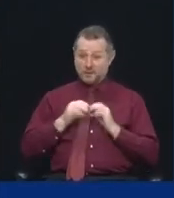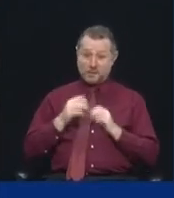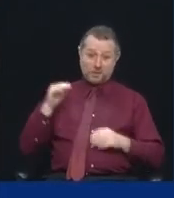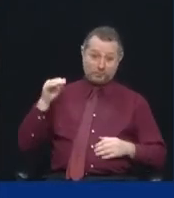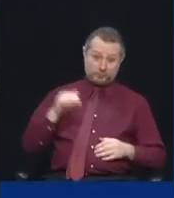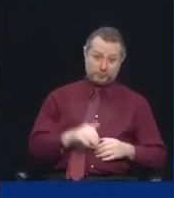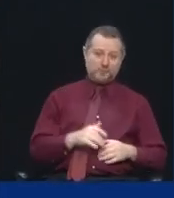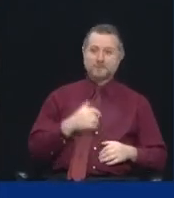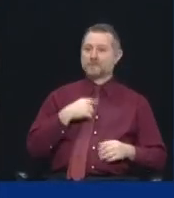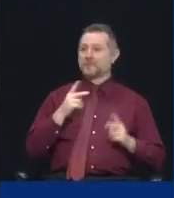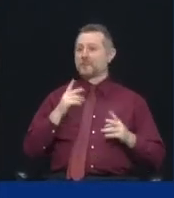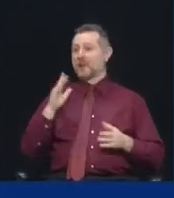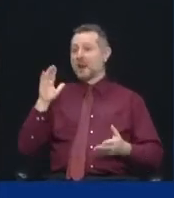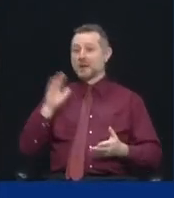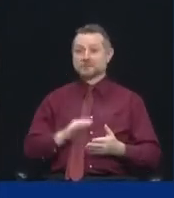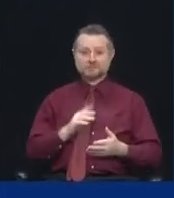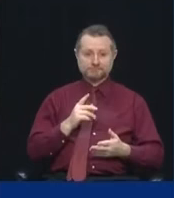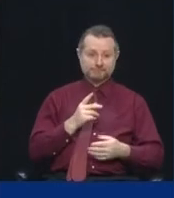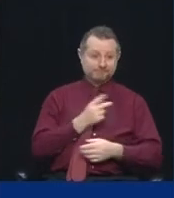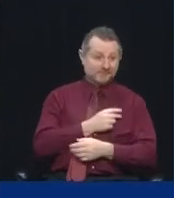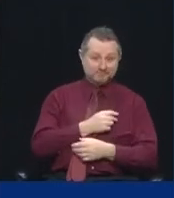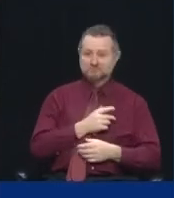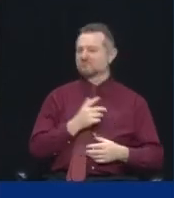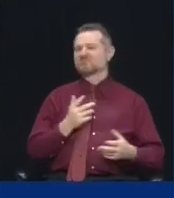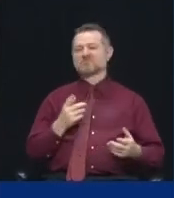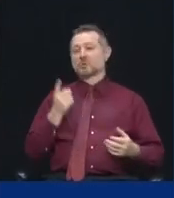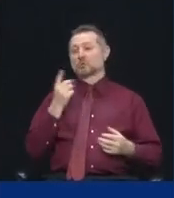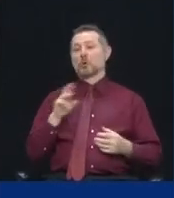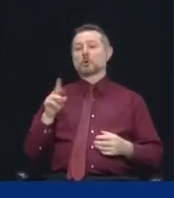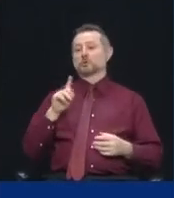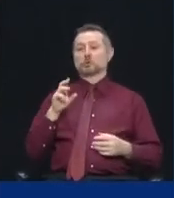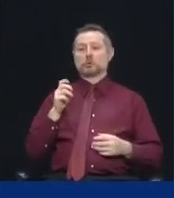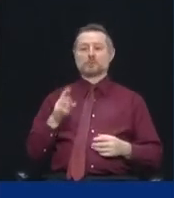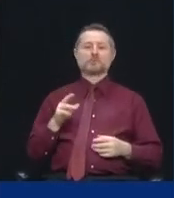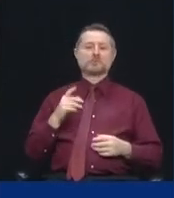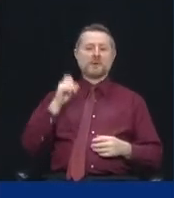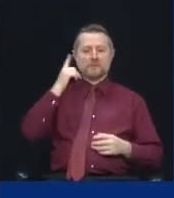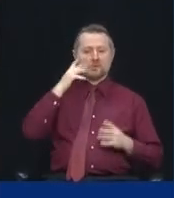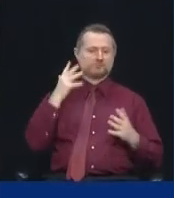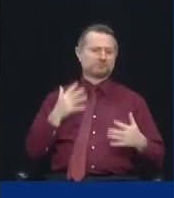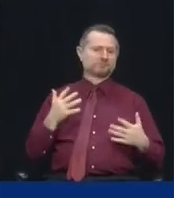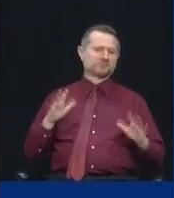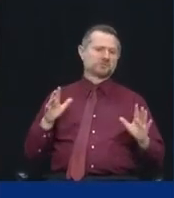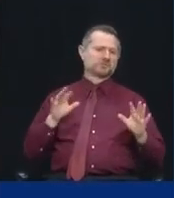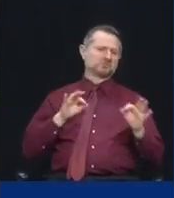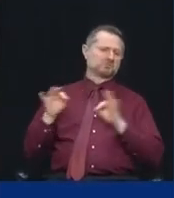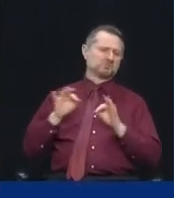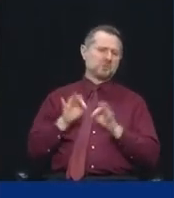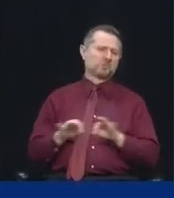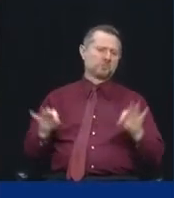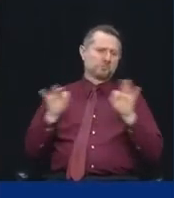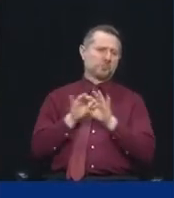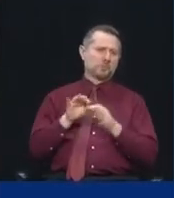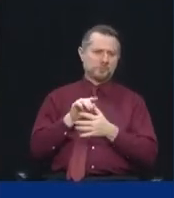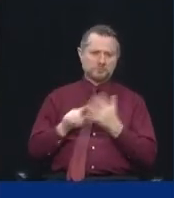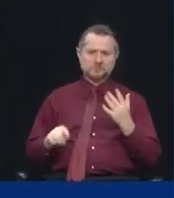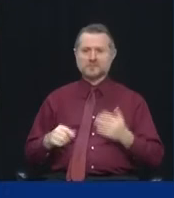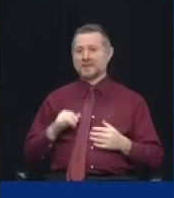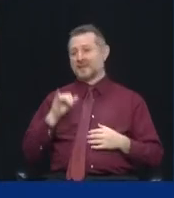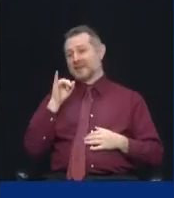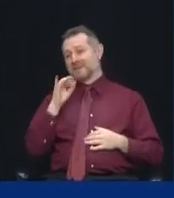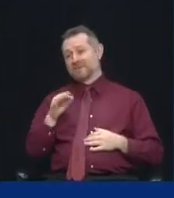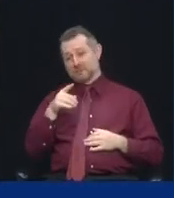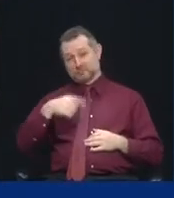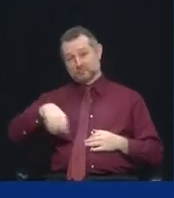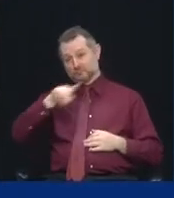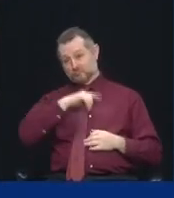longer. But Dr. Zucker, I think both Governor, you've covered the key issue here, which is the if aspect of this, and keep pushing